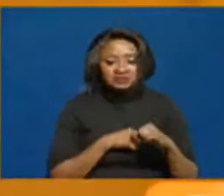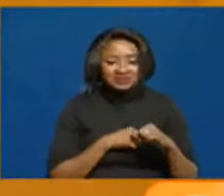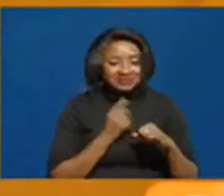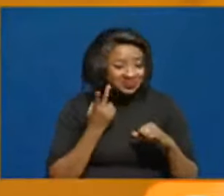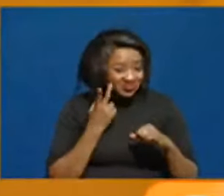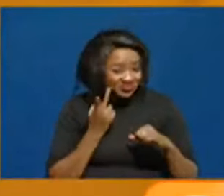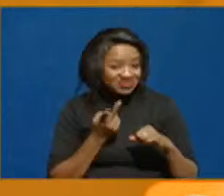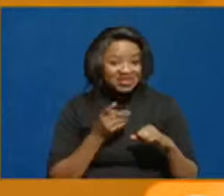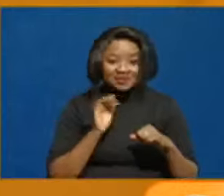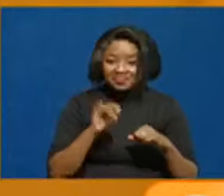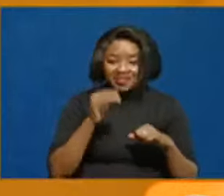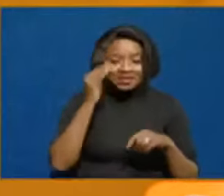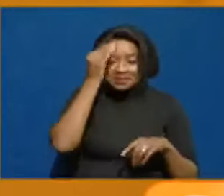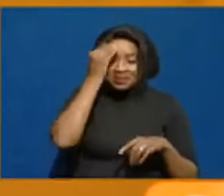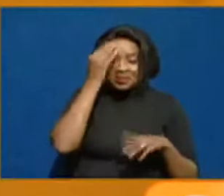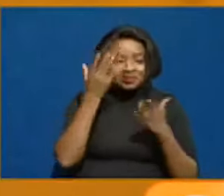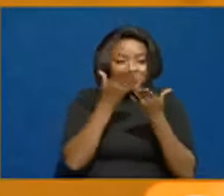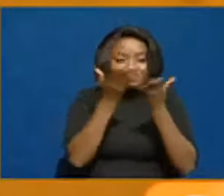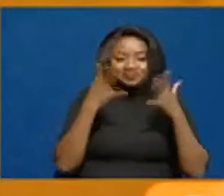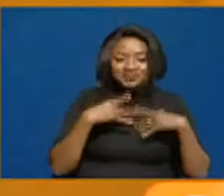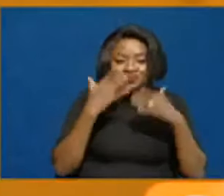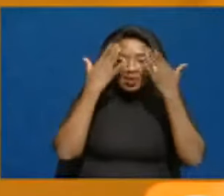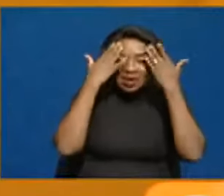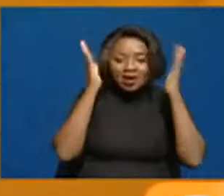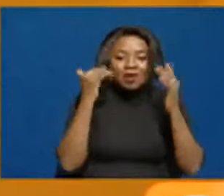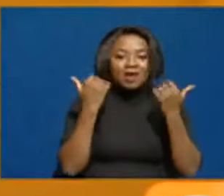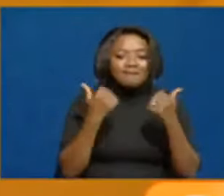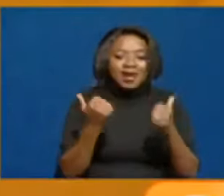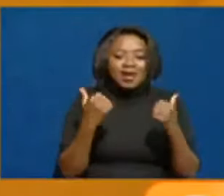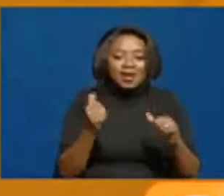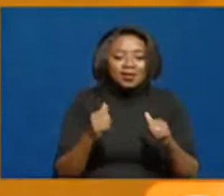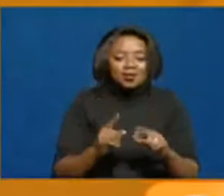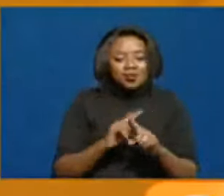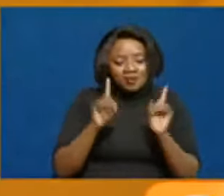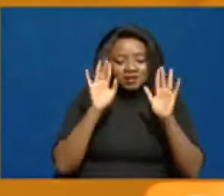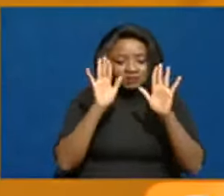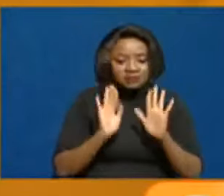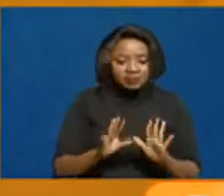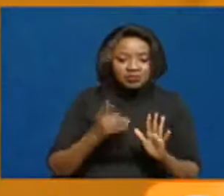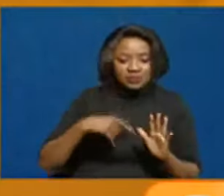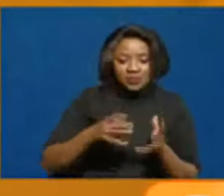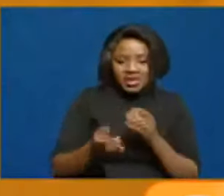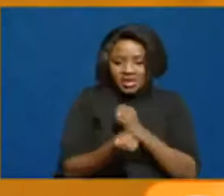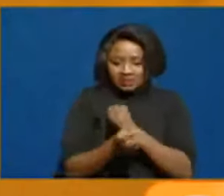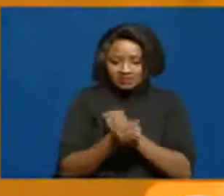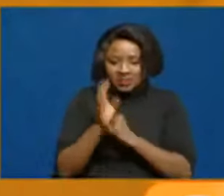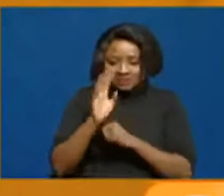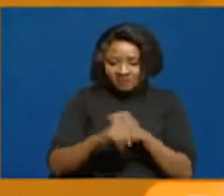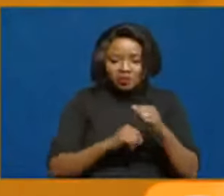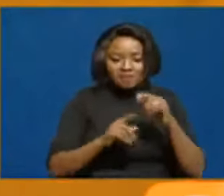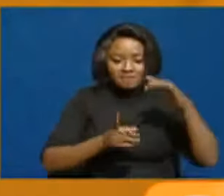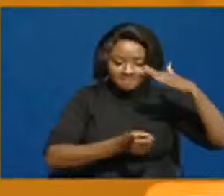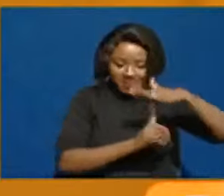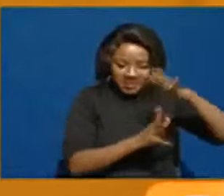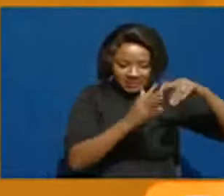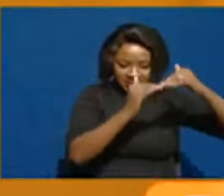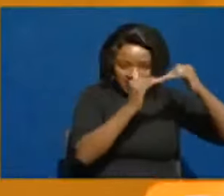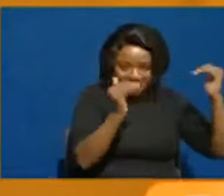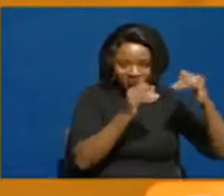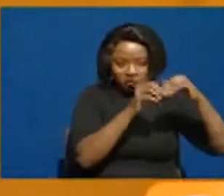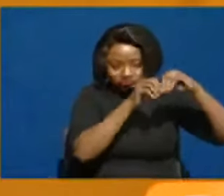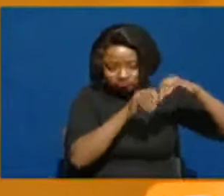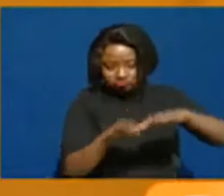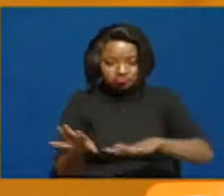that needs to happen and the incentive around that, yeah. And that tone has to be set from the ministry level, at the ministry